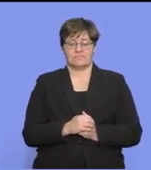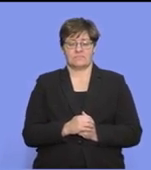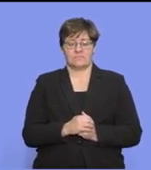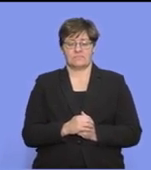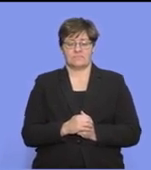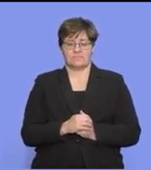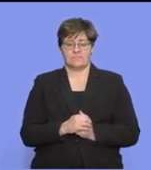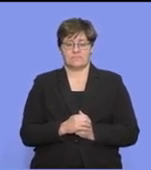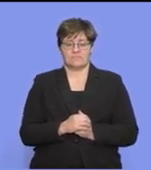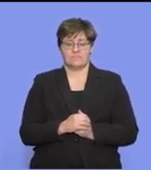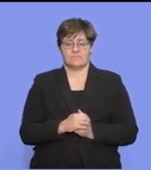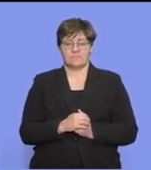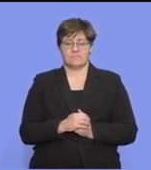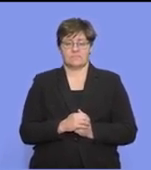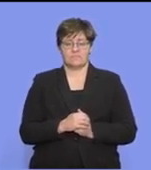they disappeared.